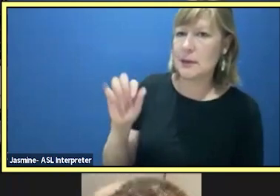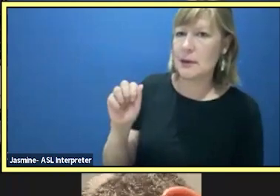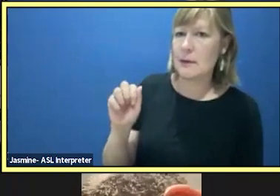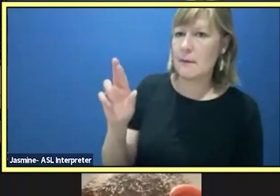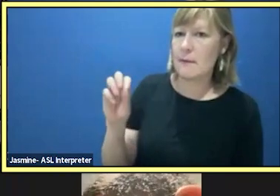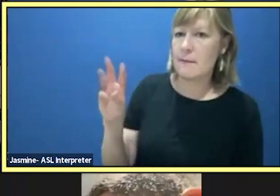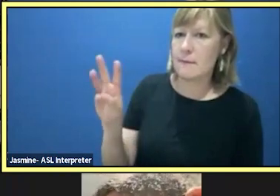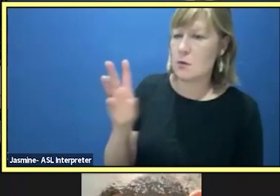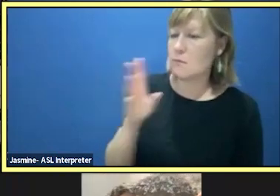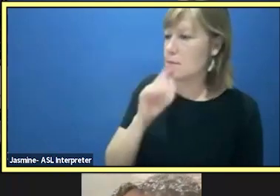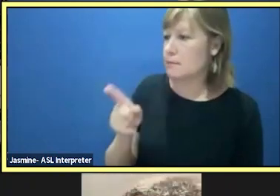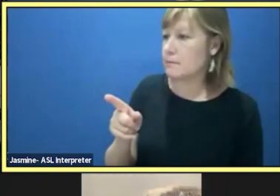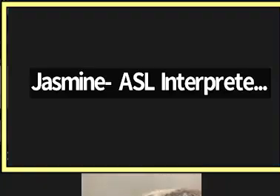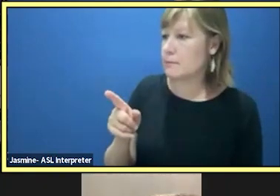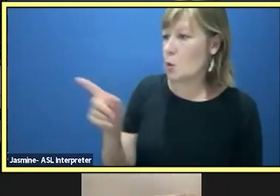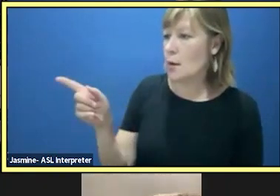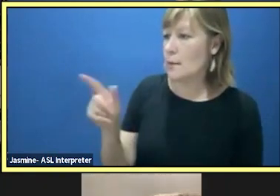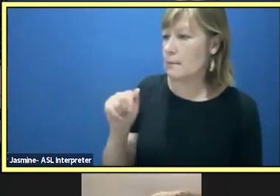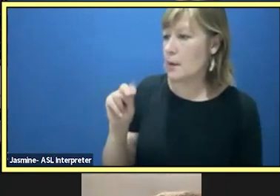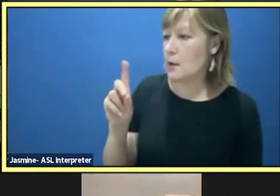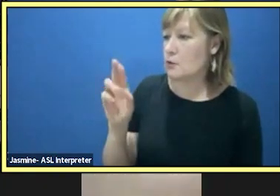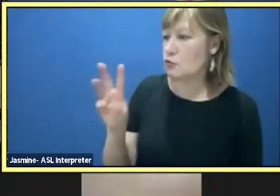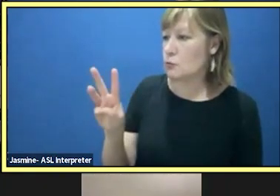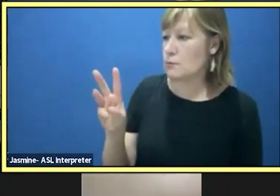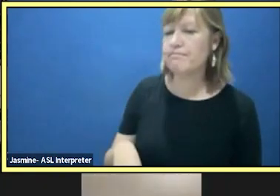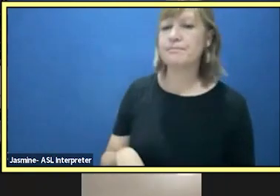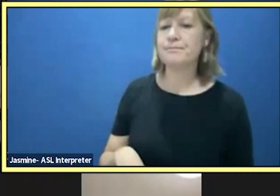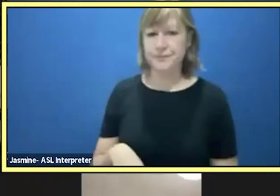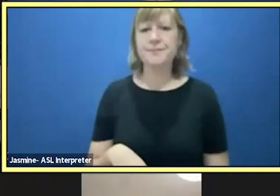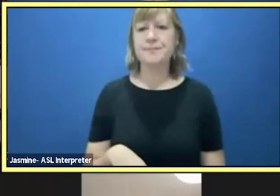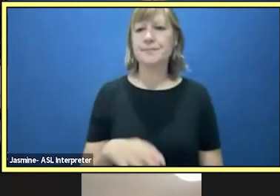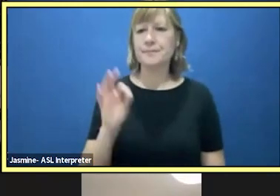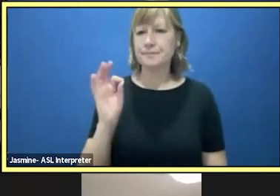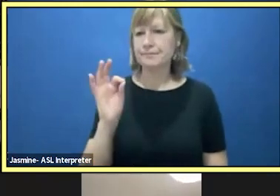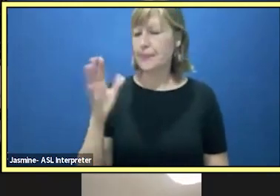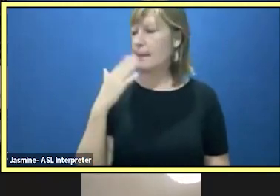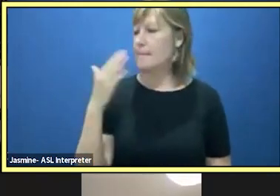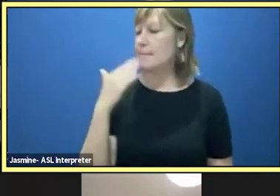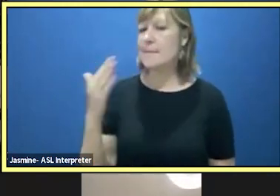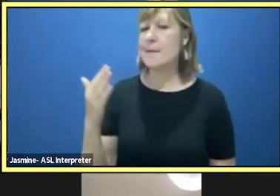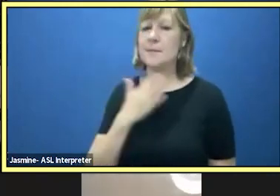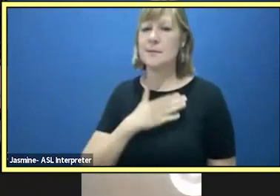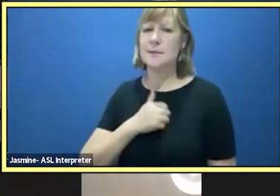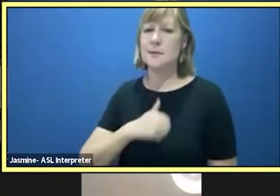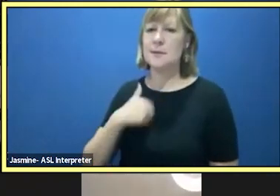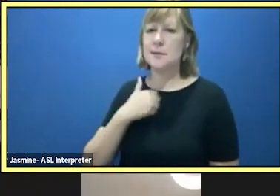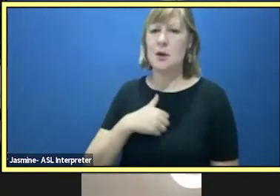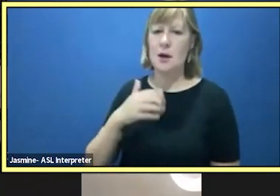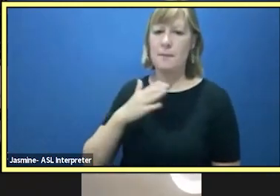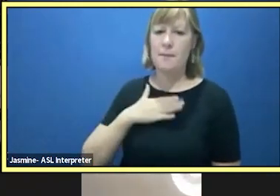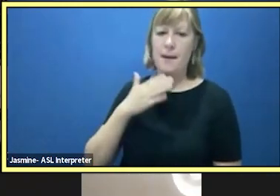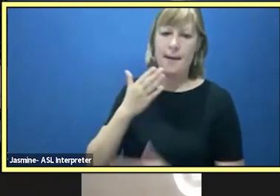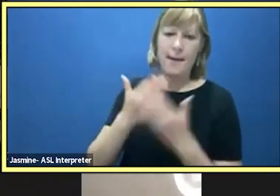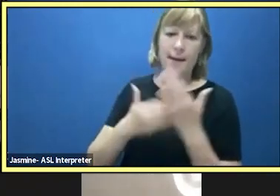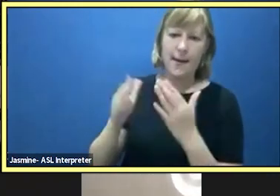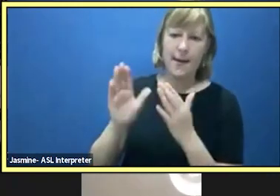it? Yeah. Thanks, Deb. I appreciate that. Sorry, my hand icon was going a little wacky there for a minute, but I wanted